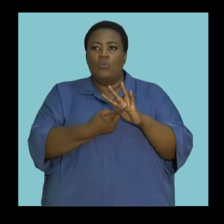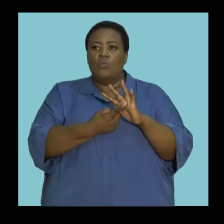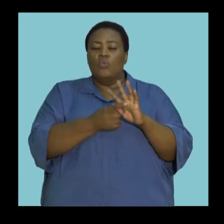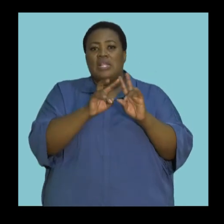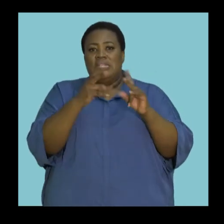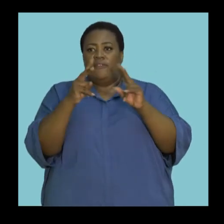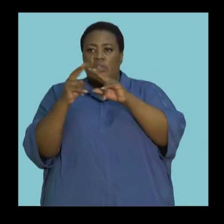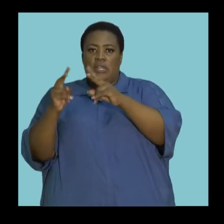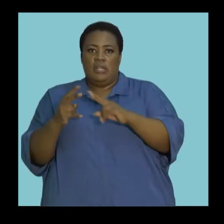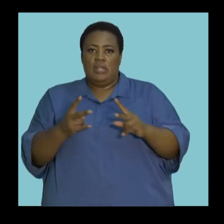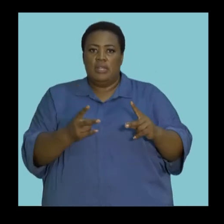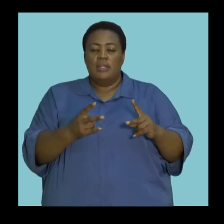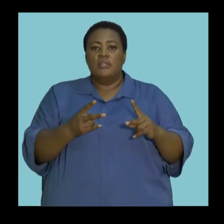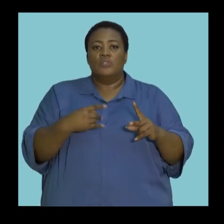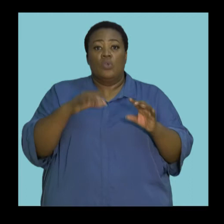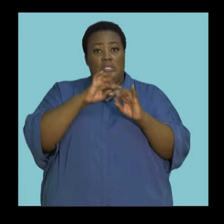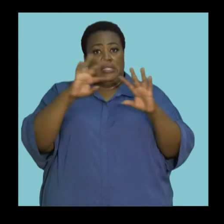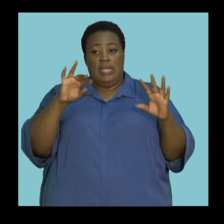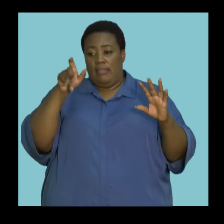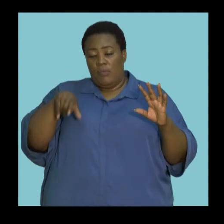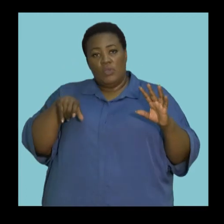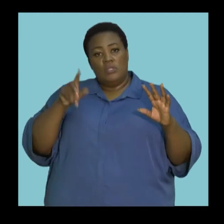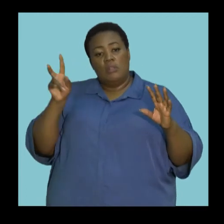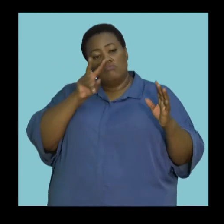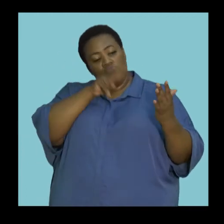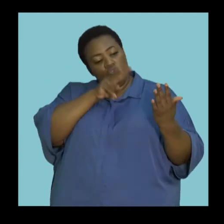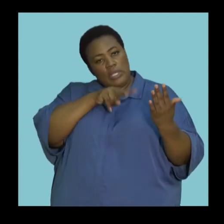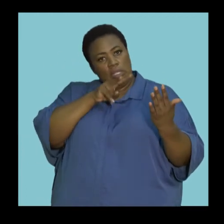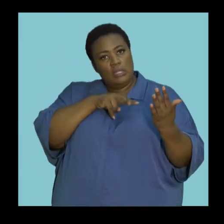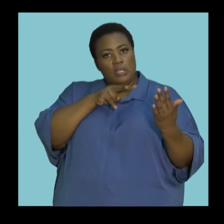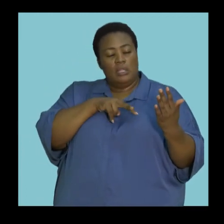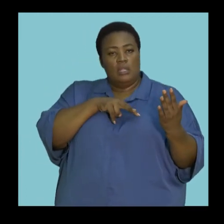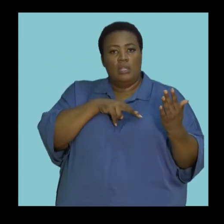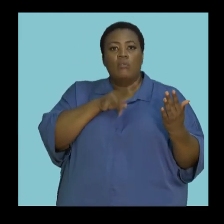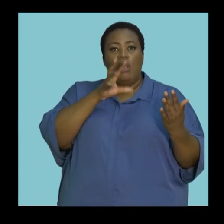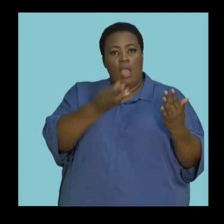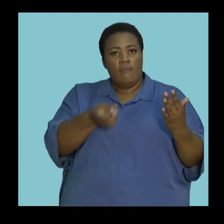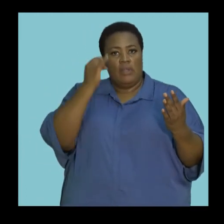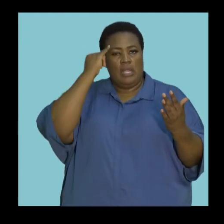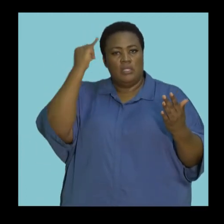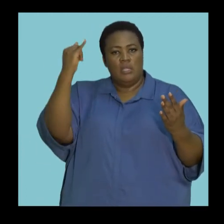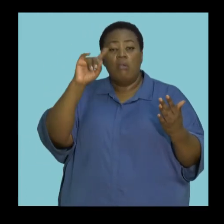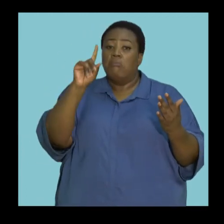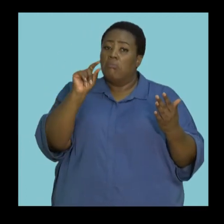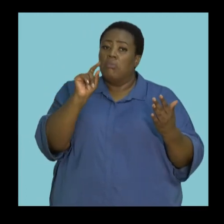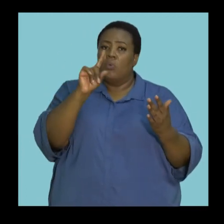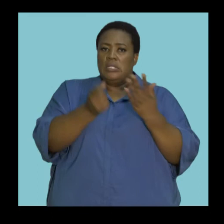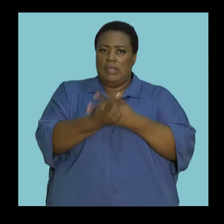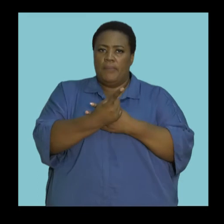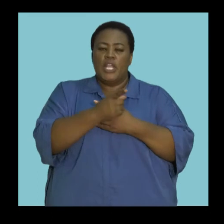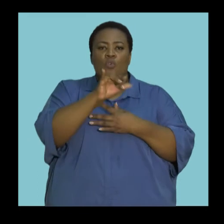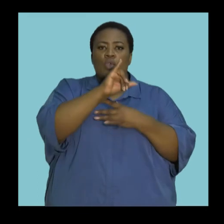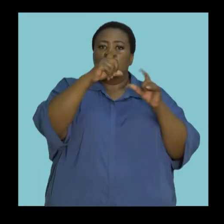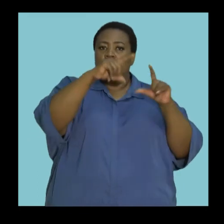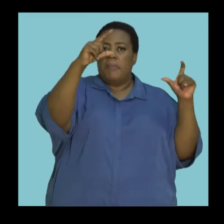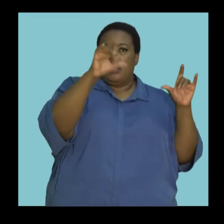segments on there clearly, so that the reader or the person that's looking at this will have an idea as to